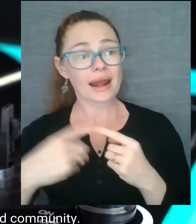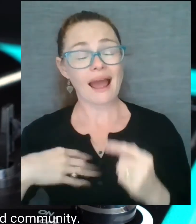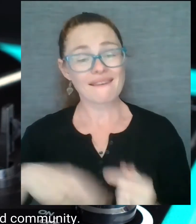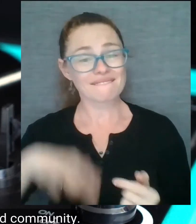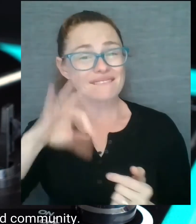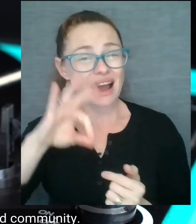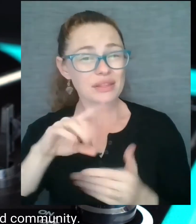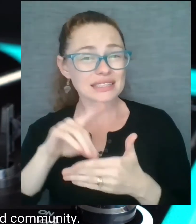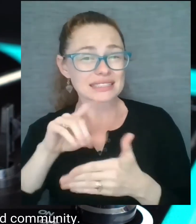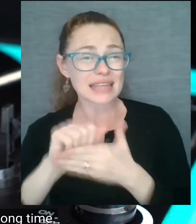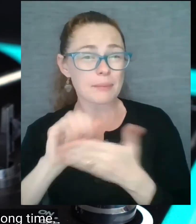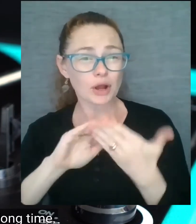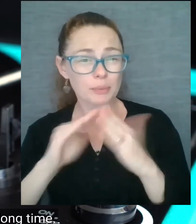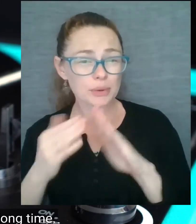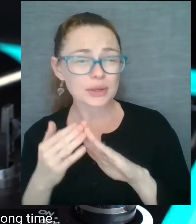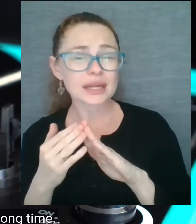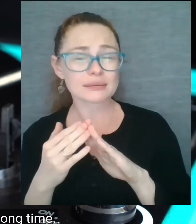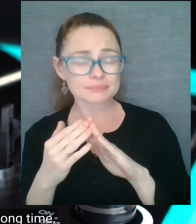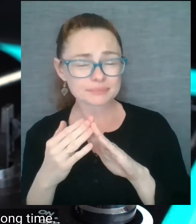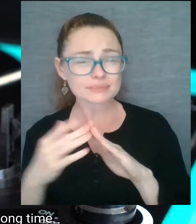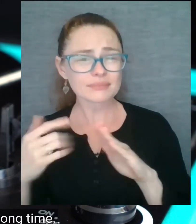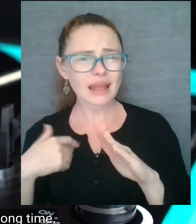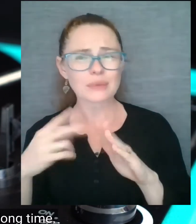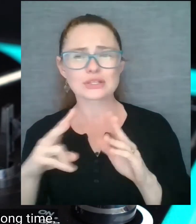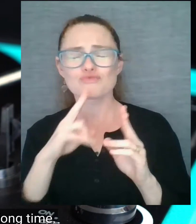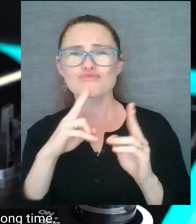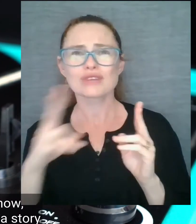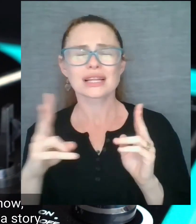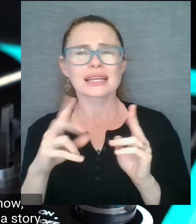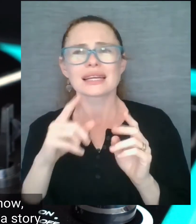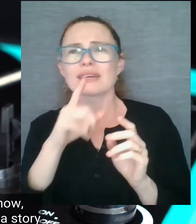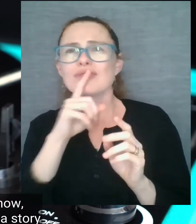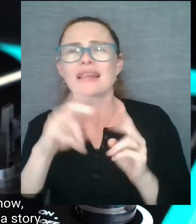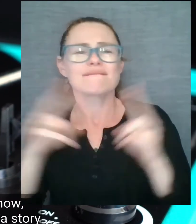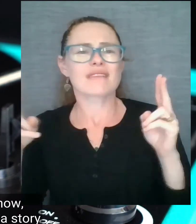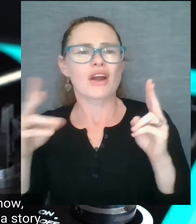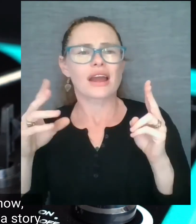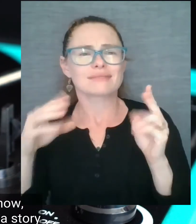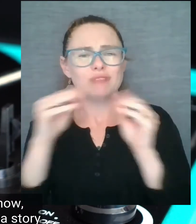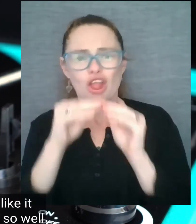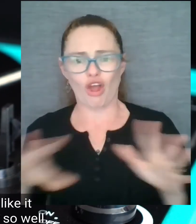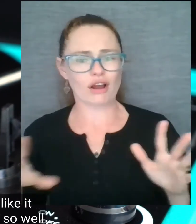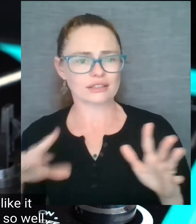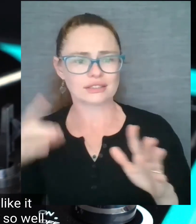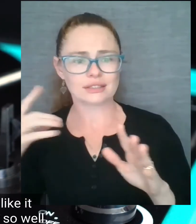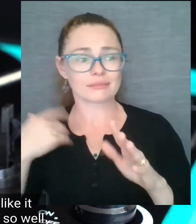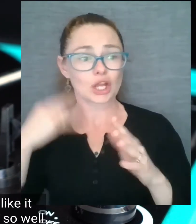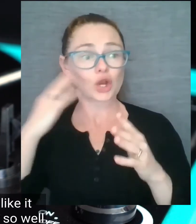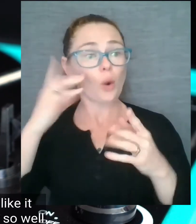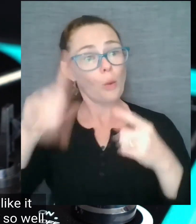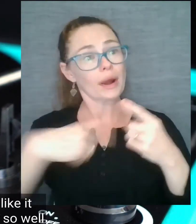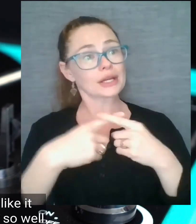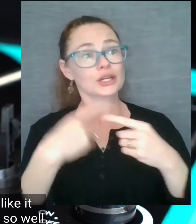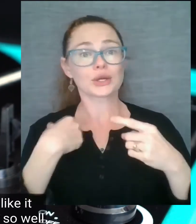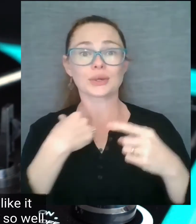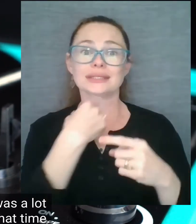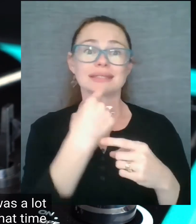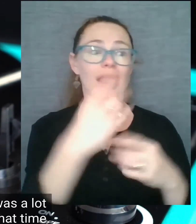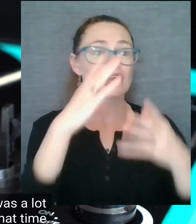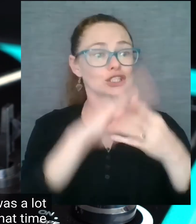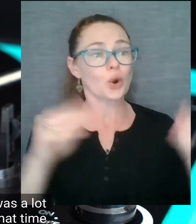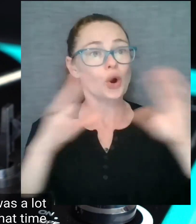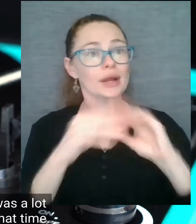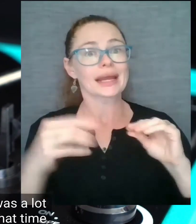disabled community. I was very lost for a long time. I kind of, you know, whenever you tell a story, it kind of seems like it all pieces together so well,